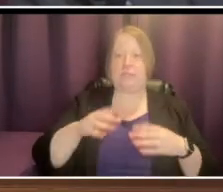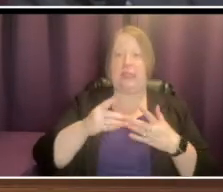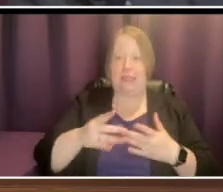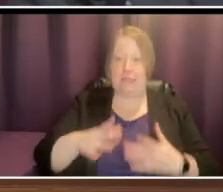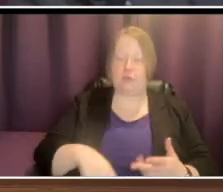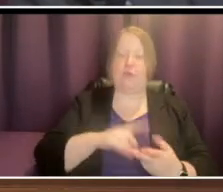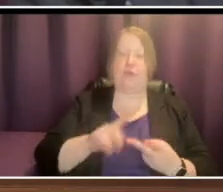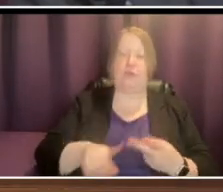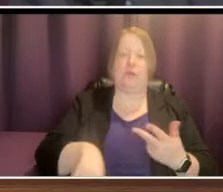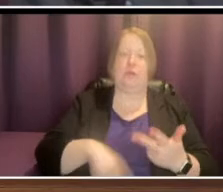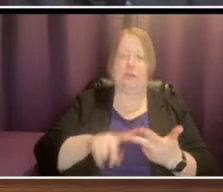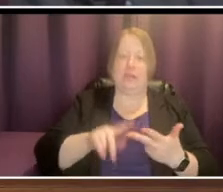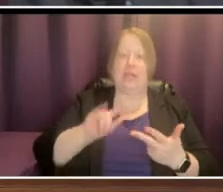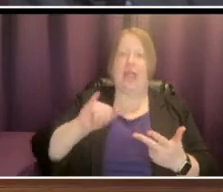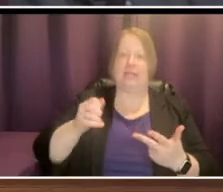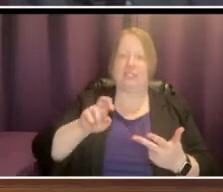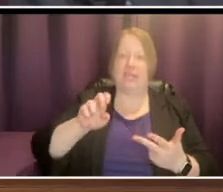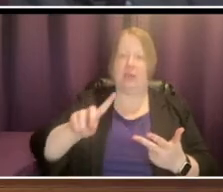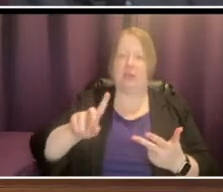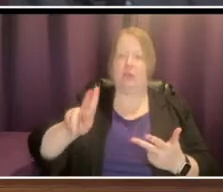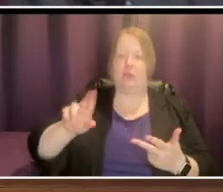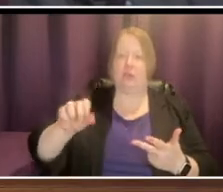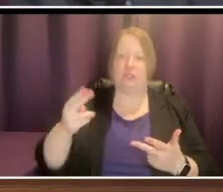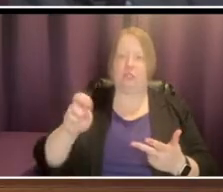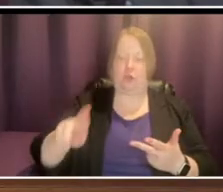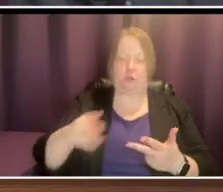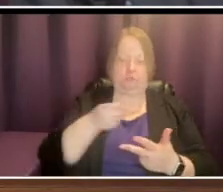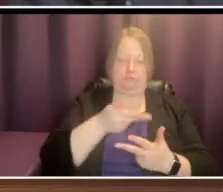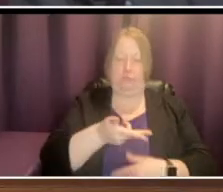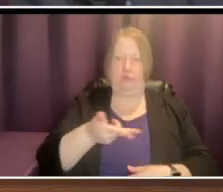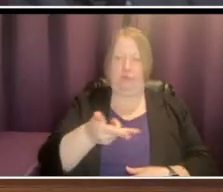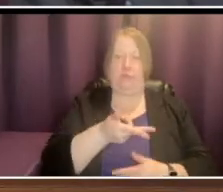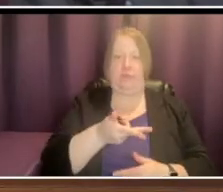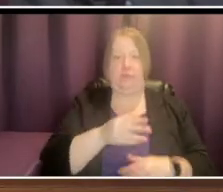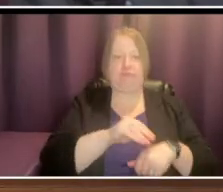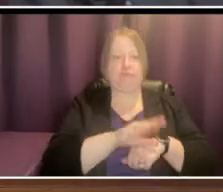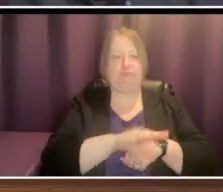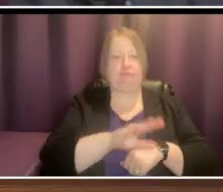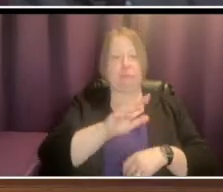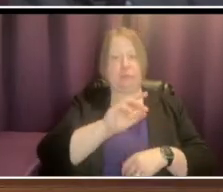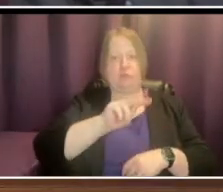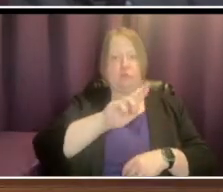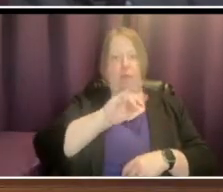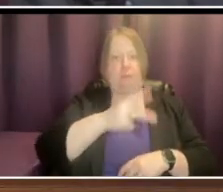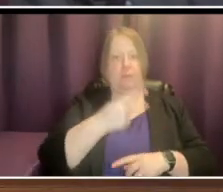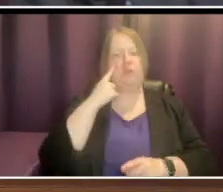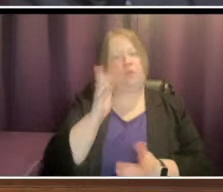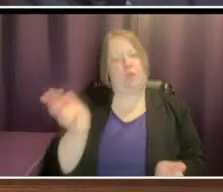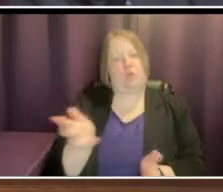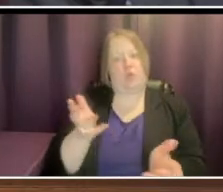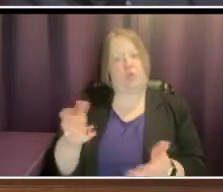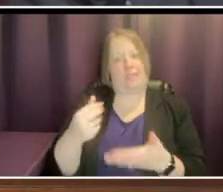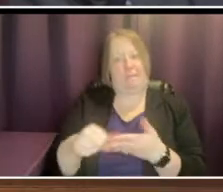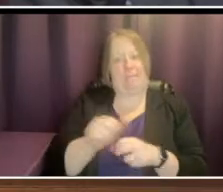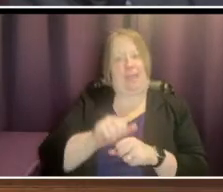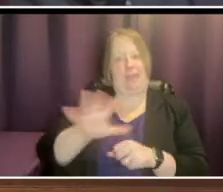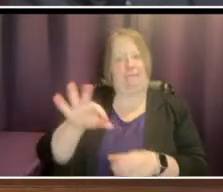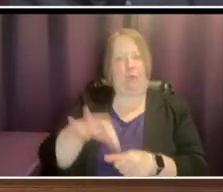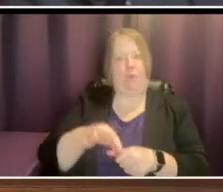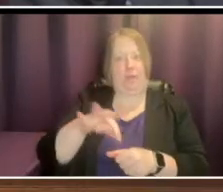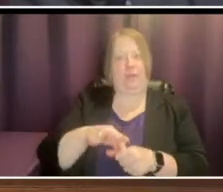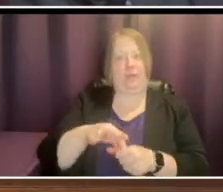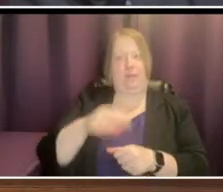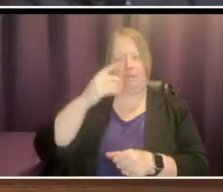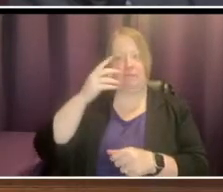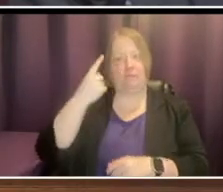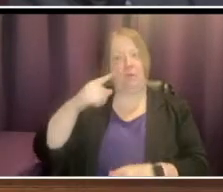Jared Kushner had advised Donald Trump to encourage mail-in voting by Republicans, President Trump did not